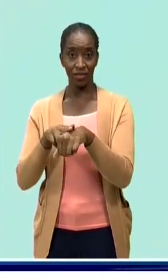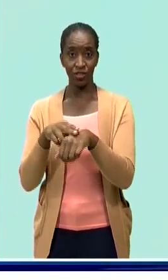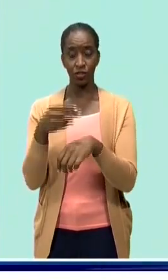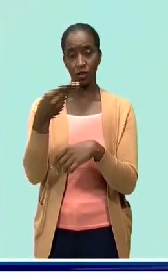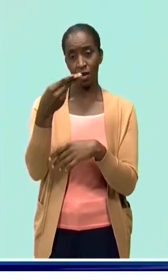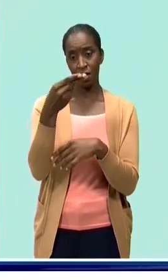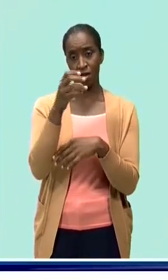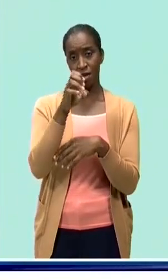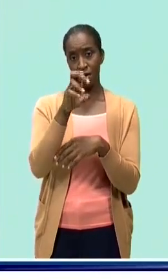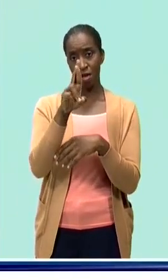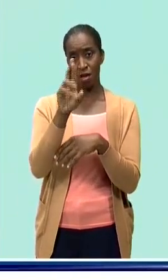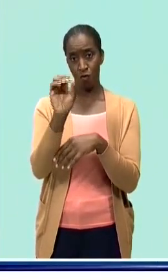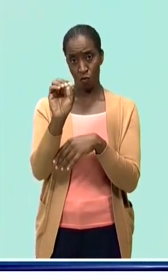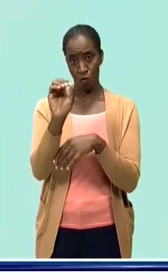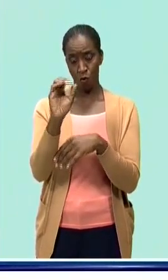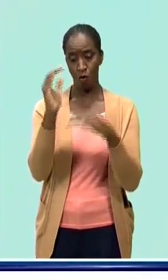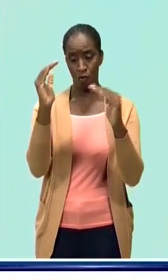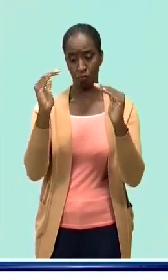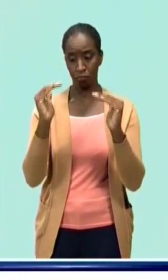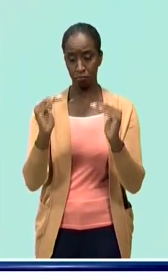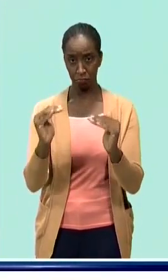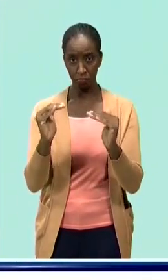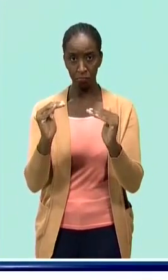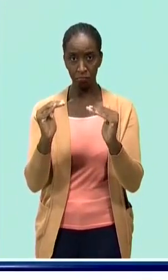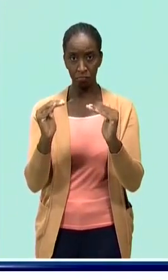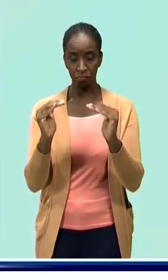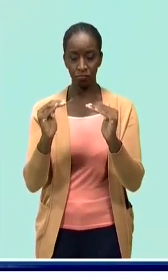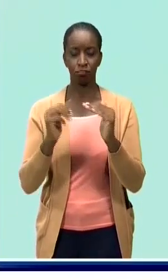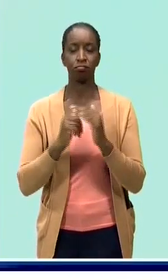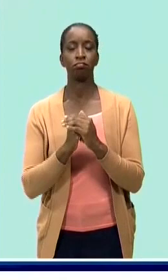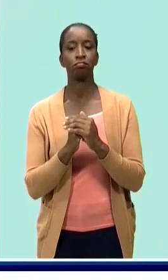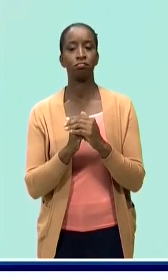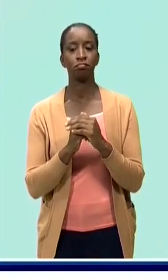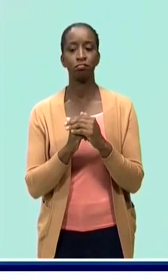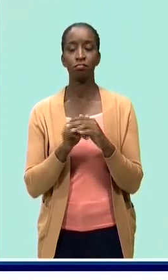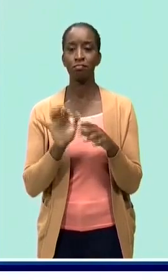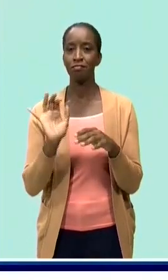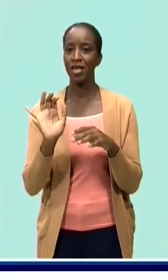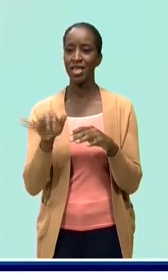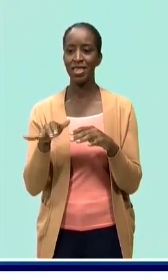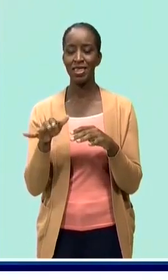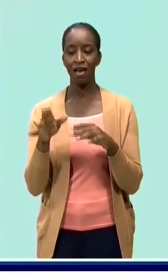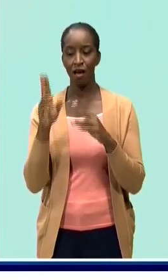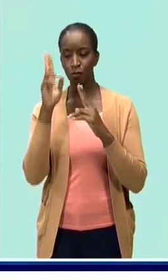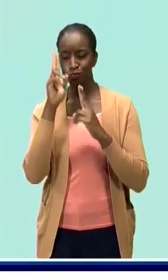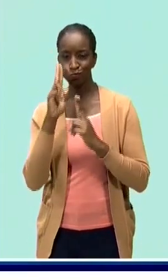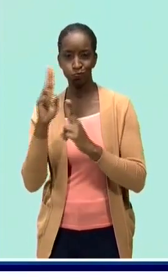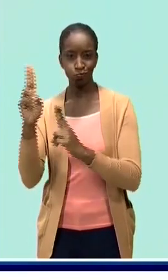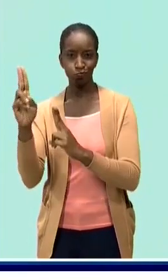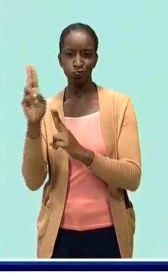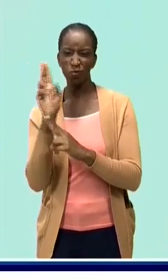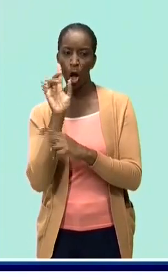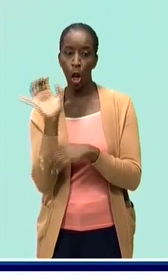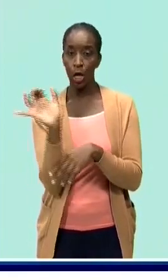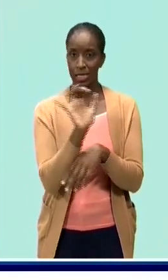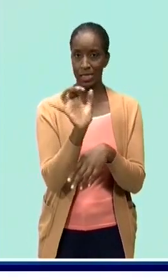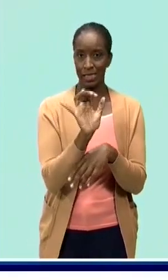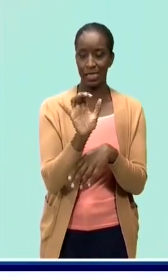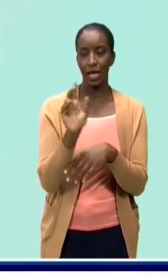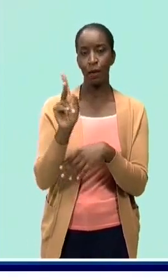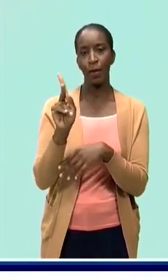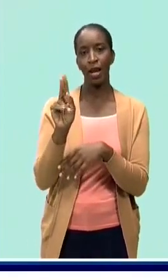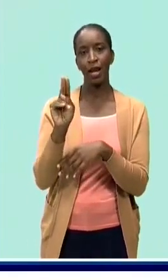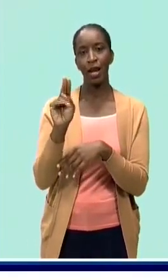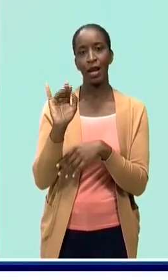own. It would be the highest national award at the same level as the Knight or Dame of St.